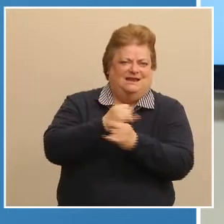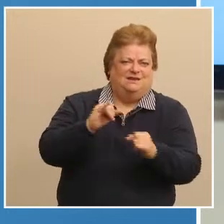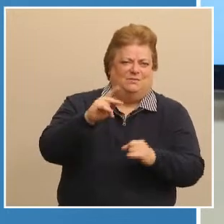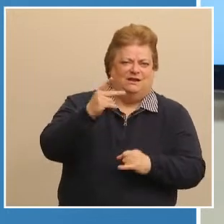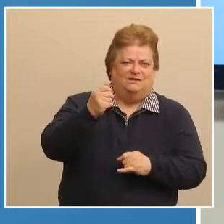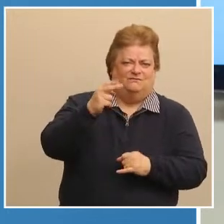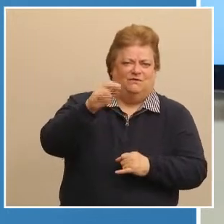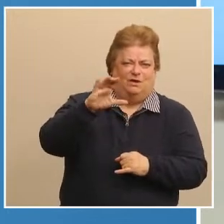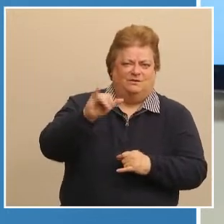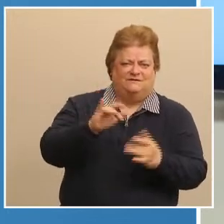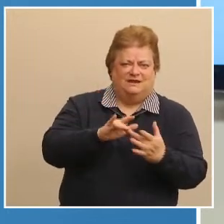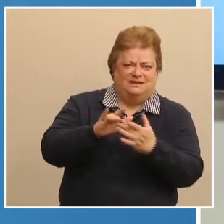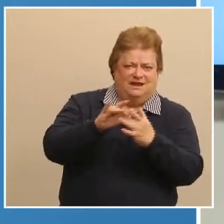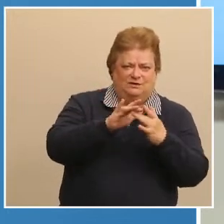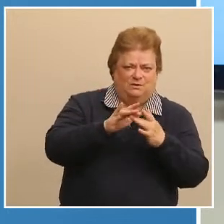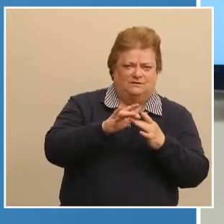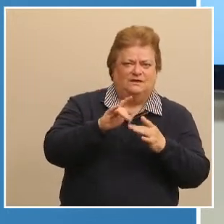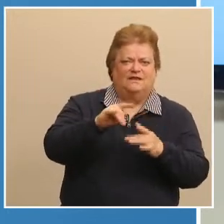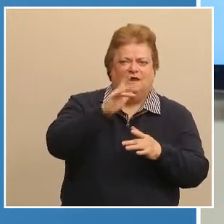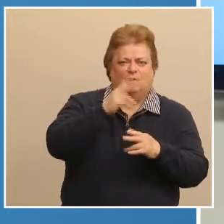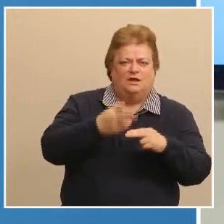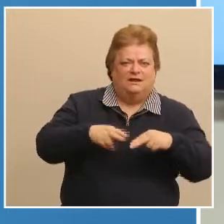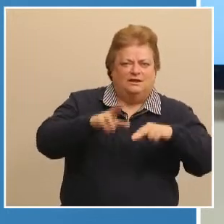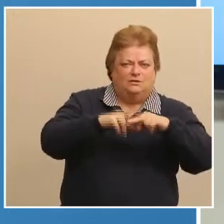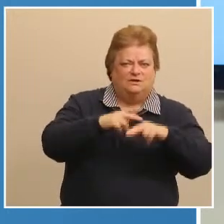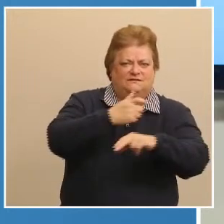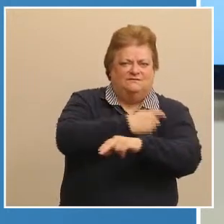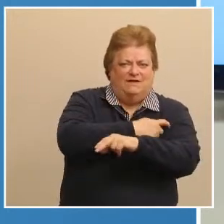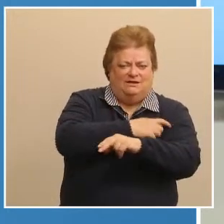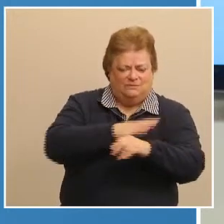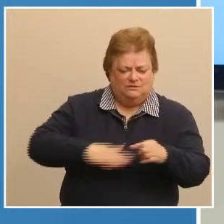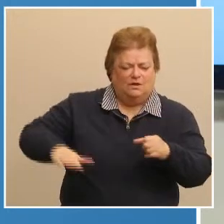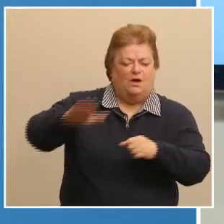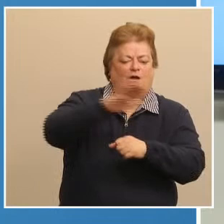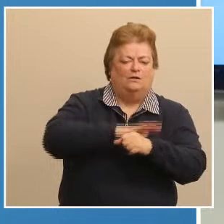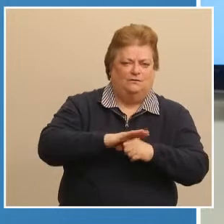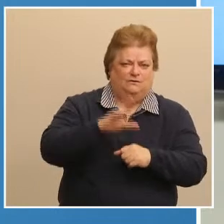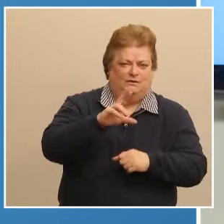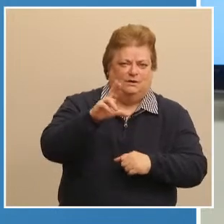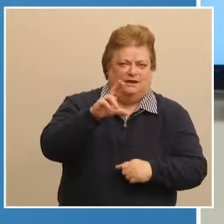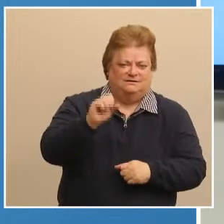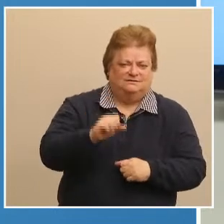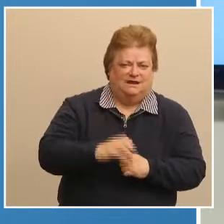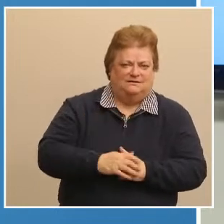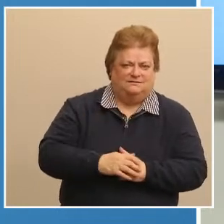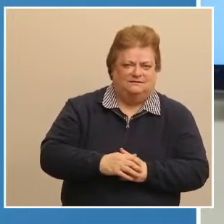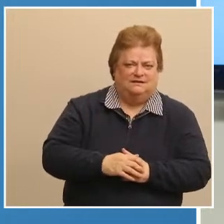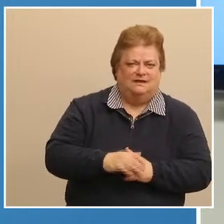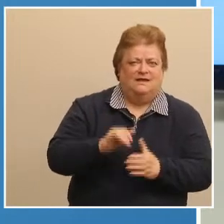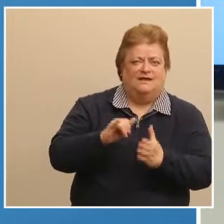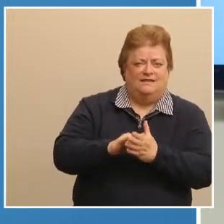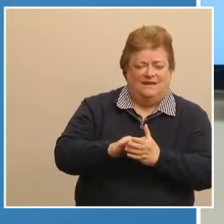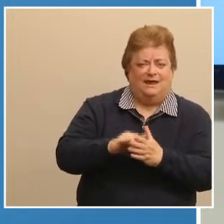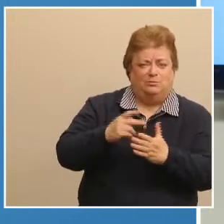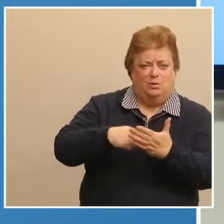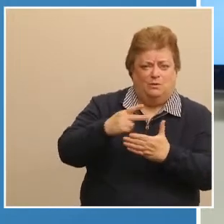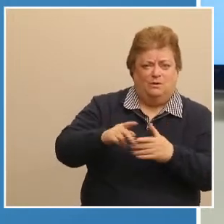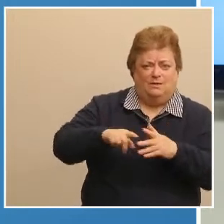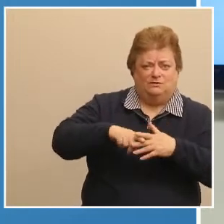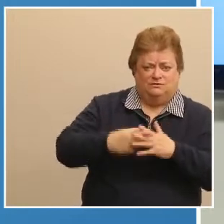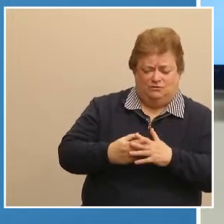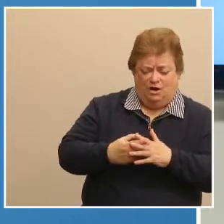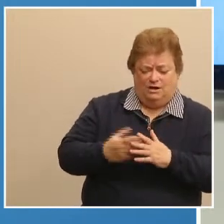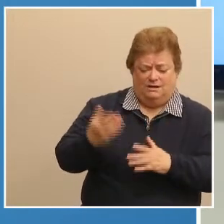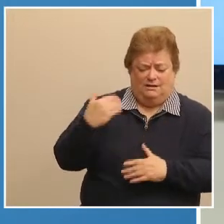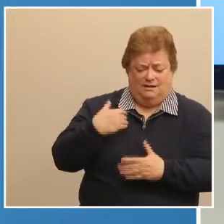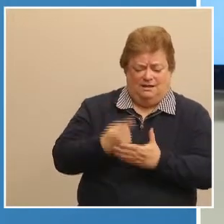networks. The program aims to increase COVID-19 vaccine across the country. The program started to roll out in Nebraska